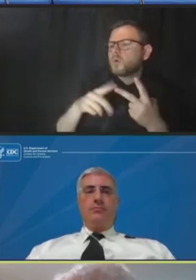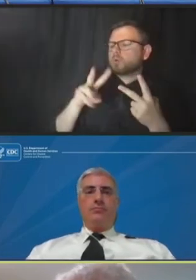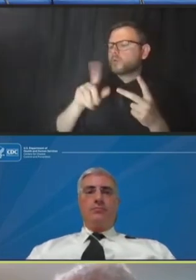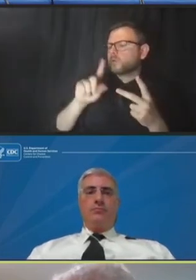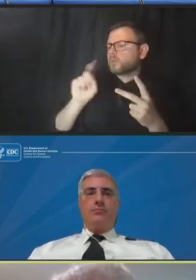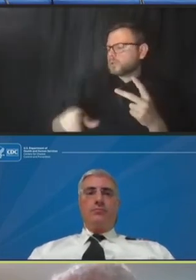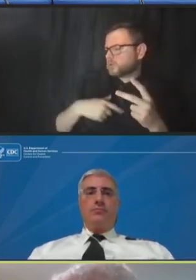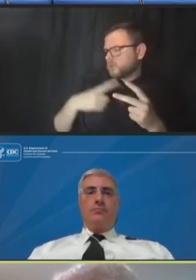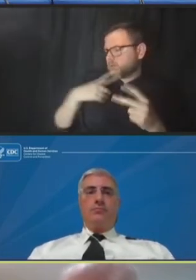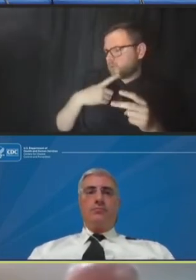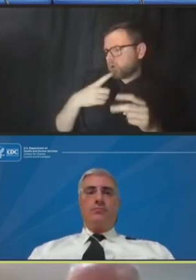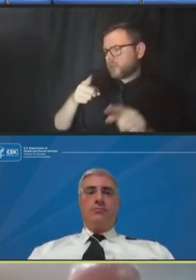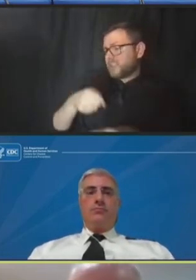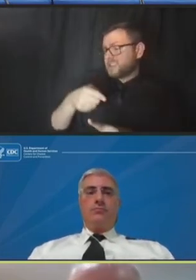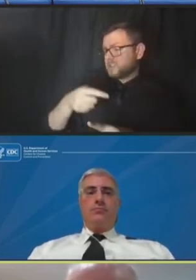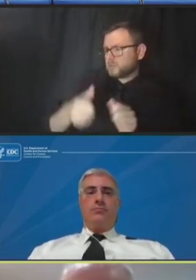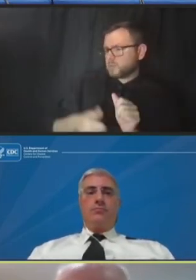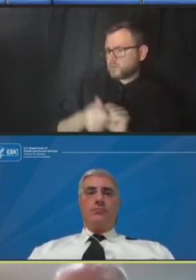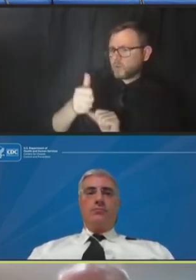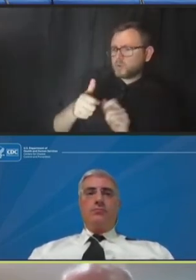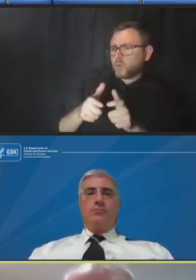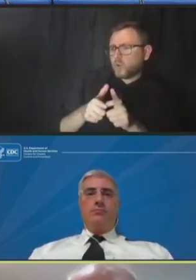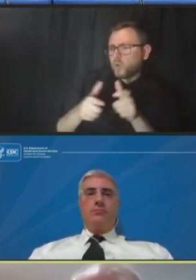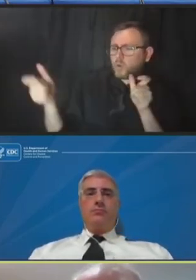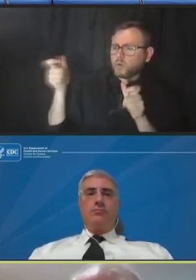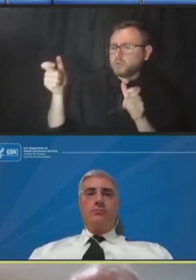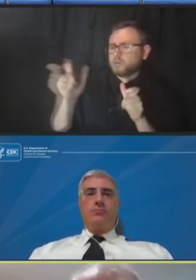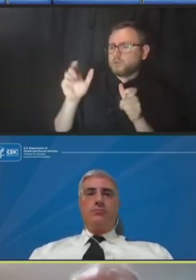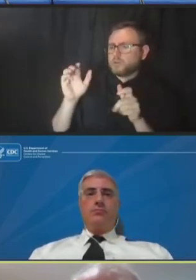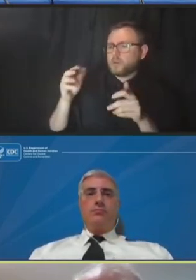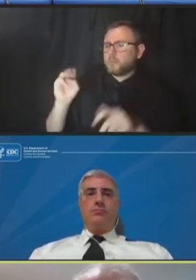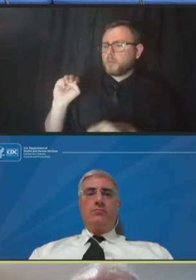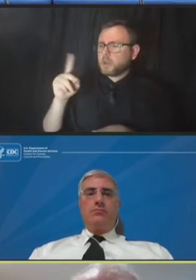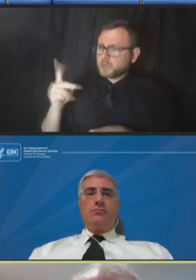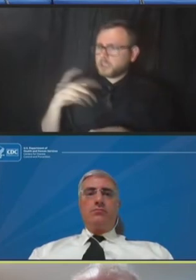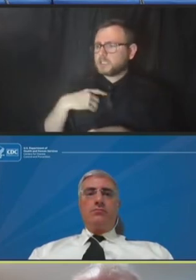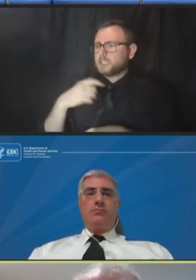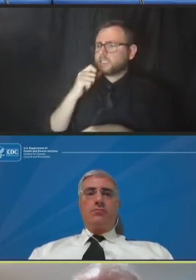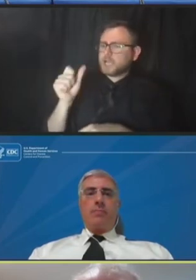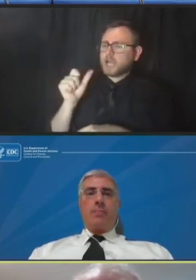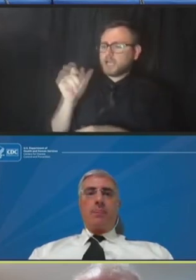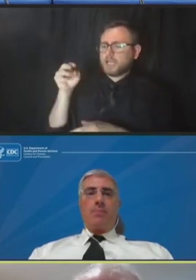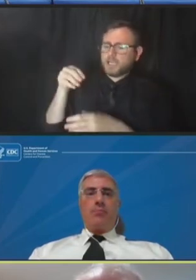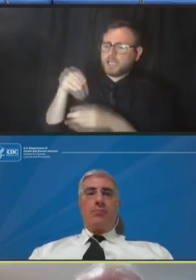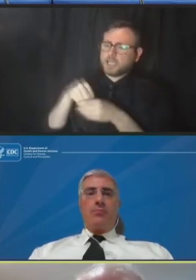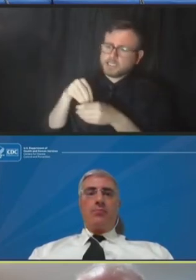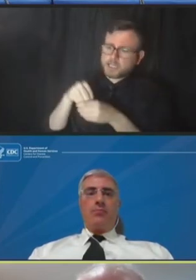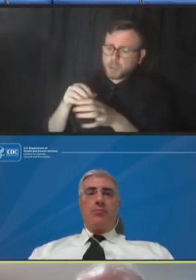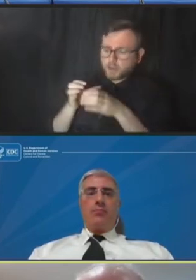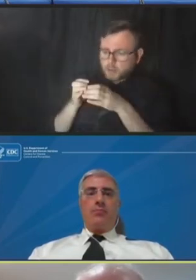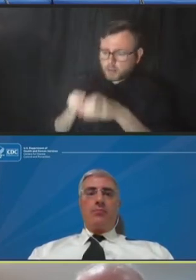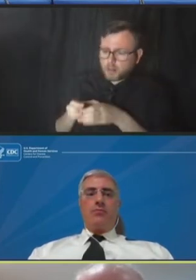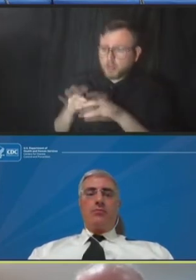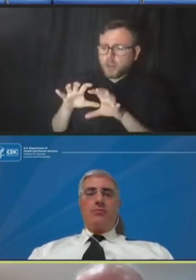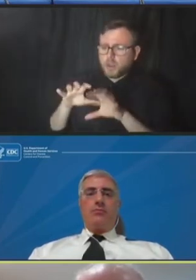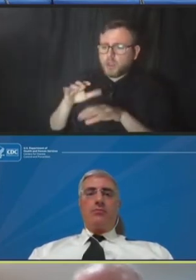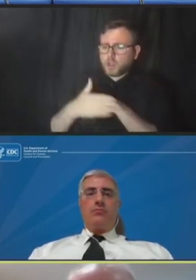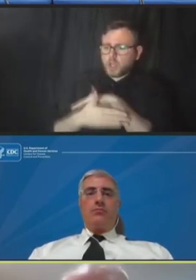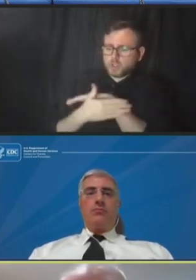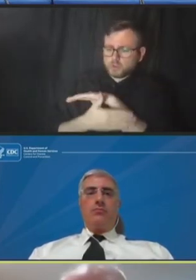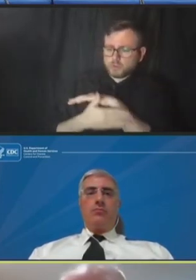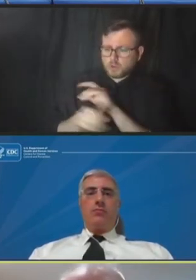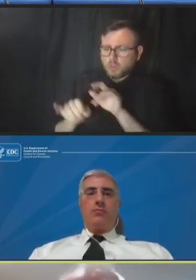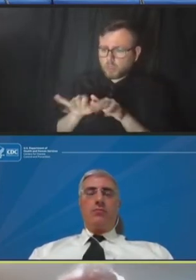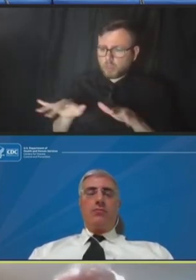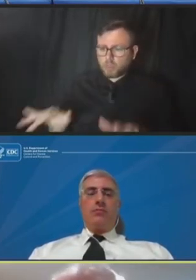is this the largest monkeypox non-endemic country outbreak that's been seen? And whether